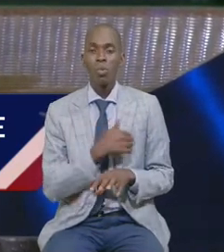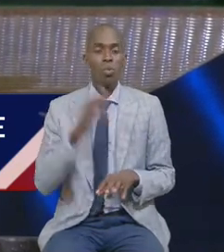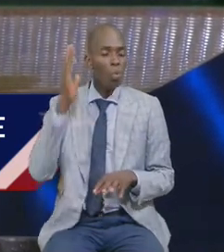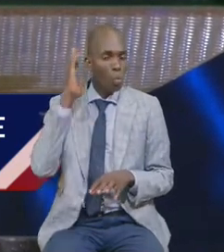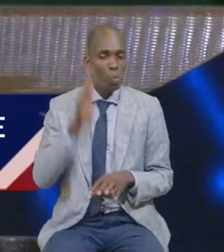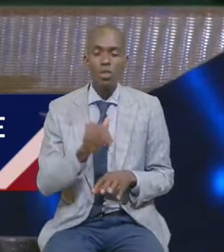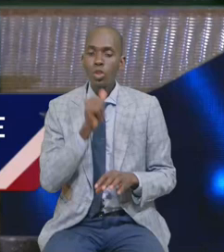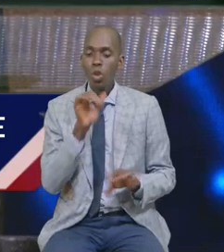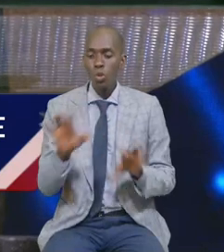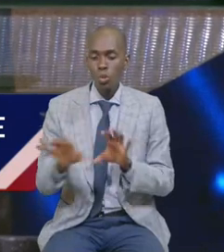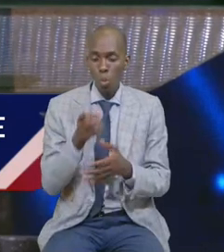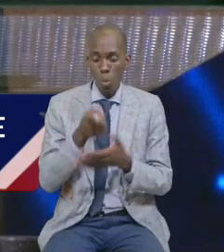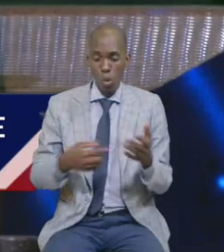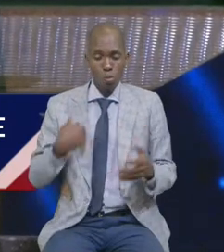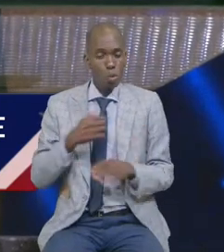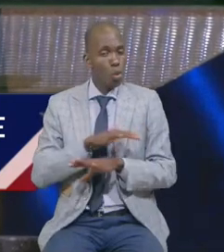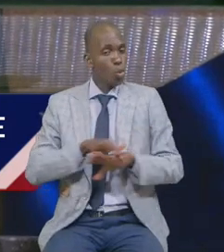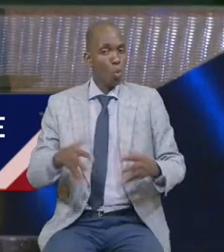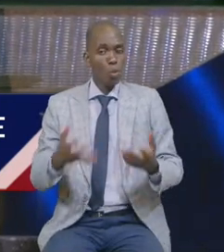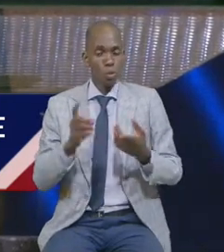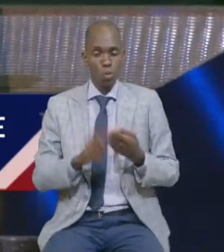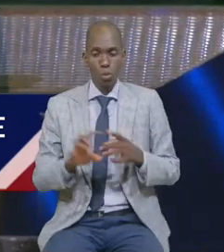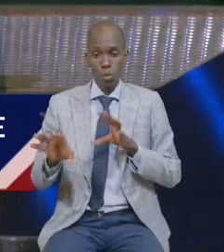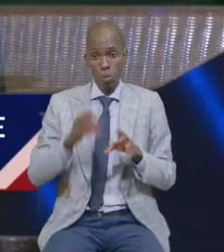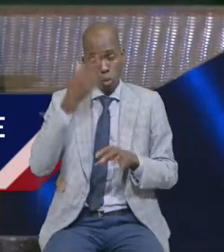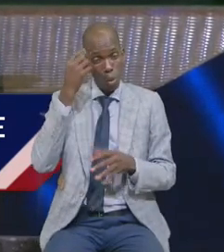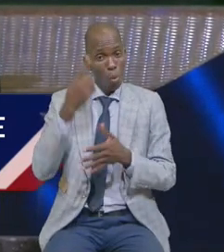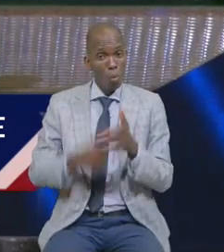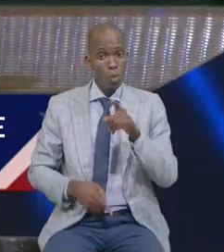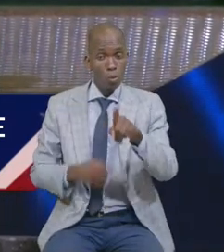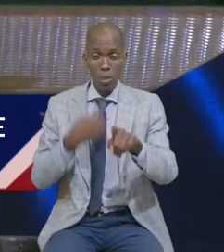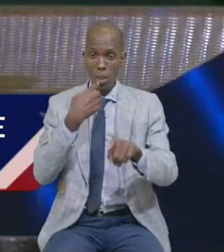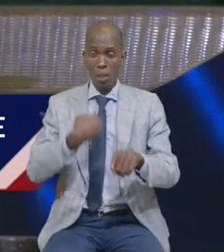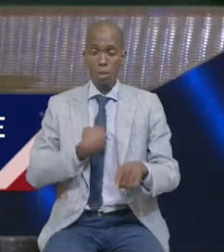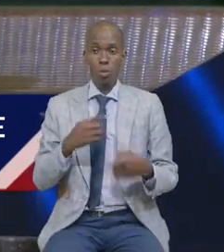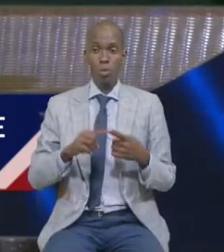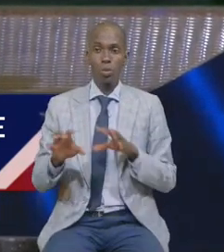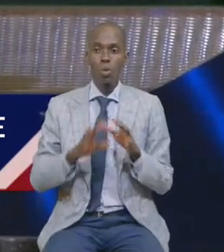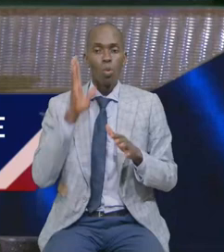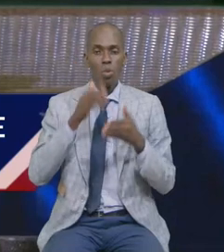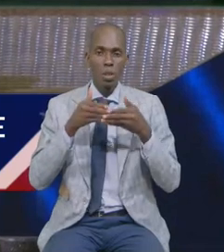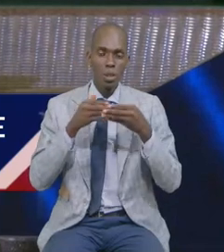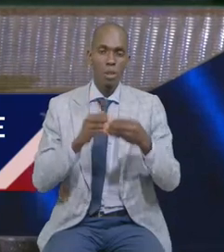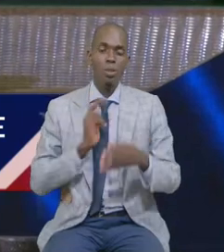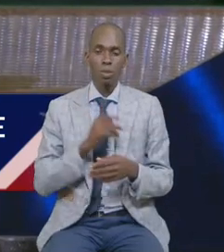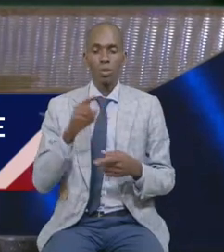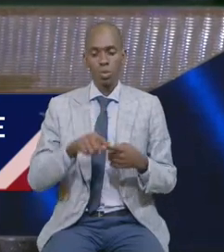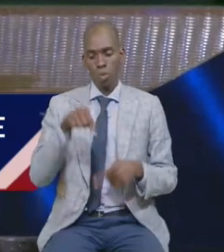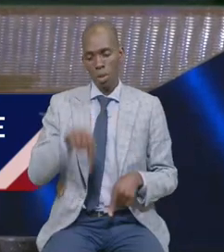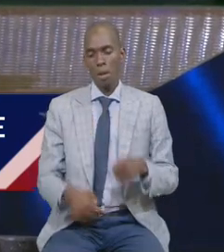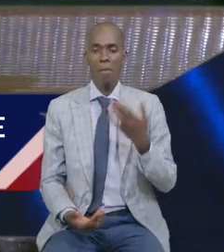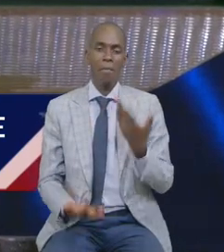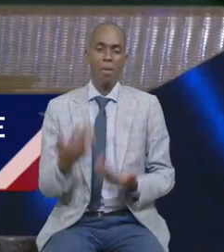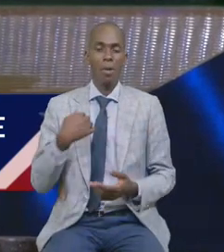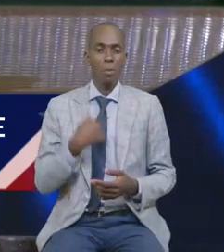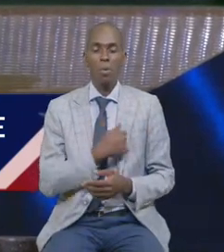do, because what you are telling us to do will lead us to hellfire. We will not do that. We're not going